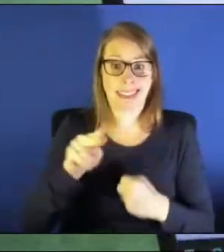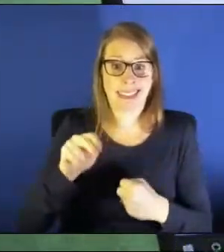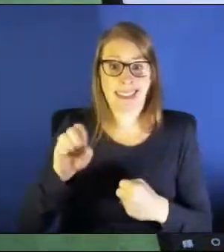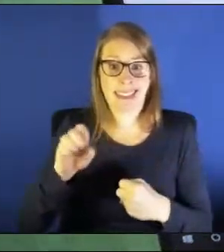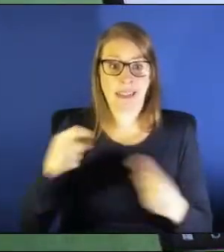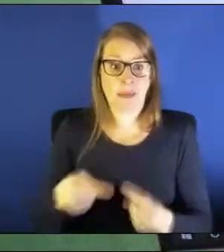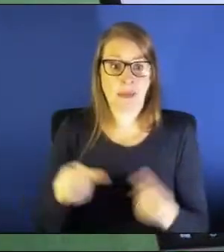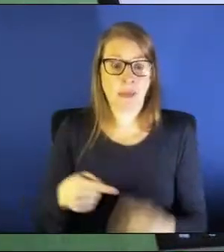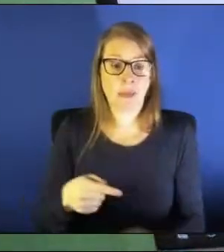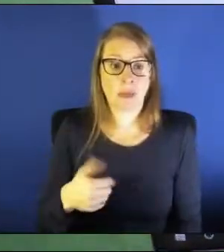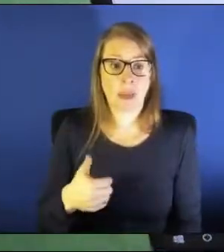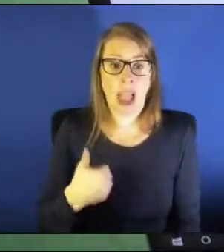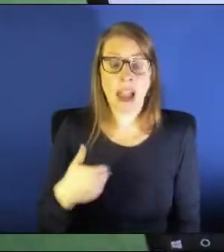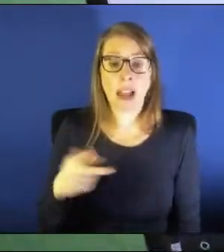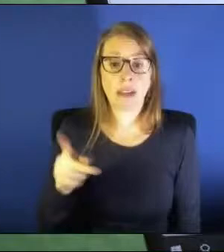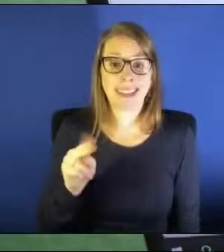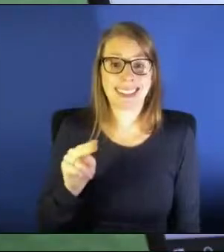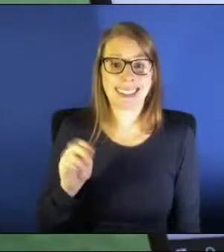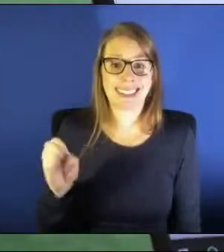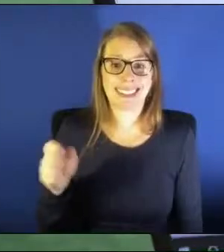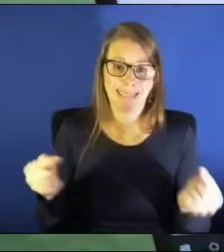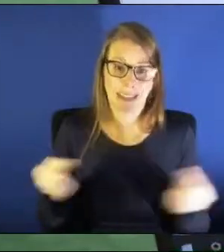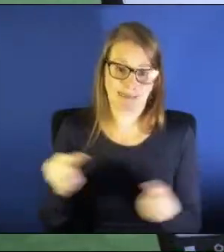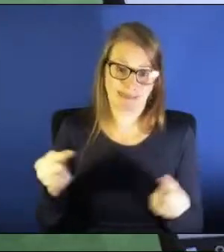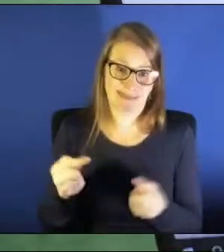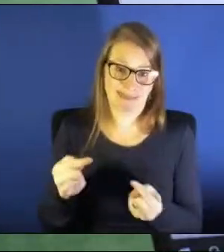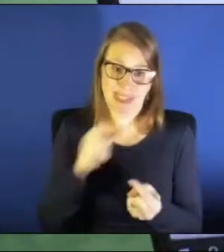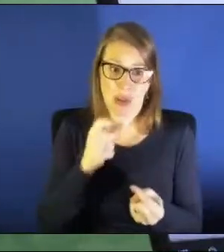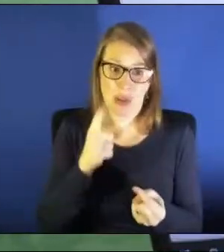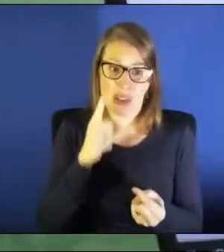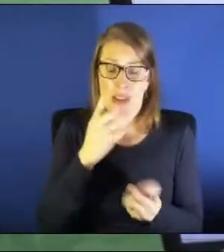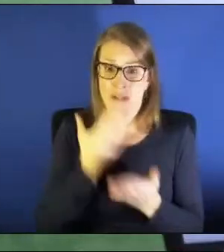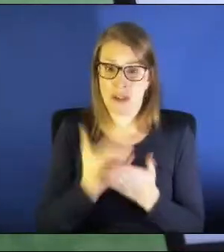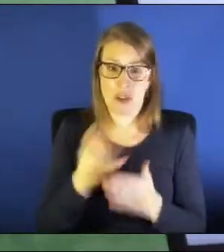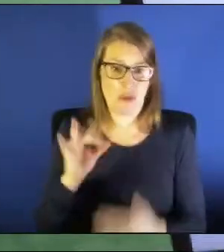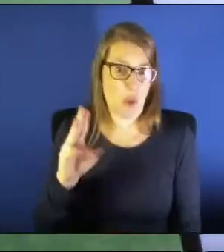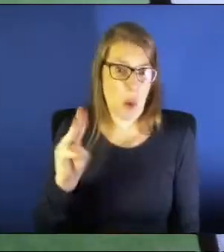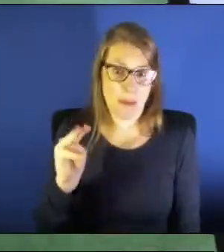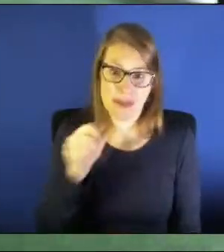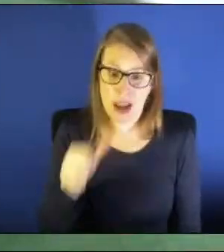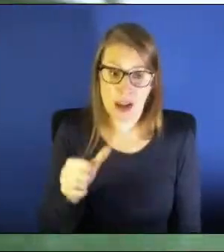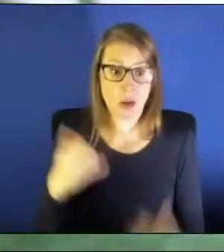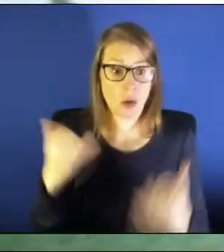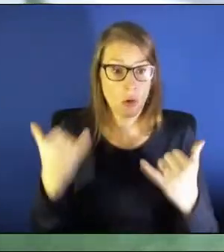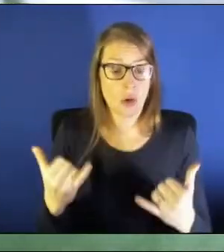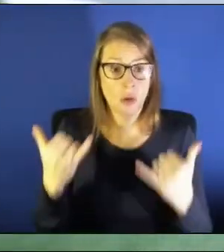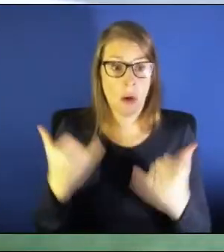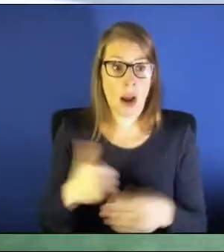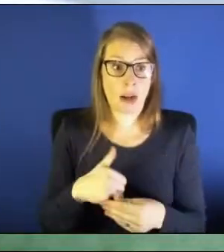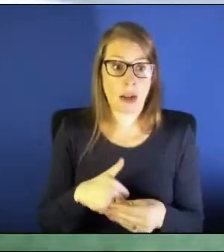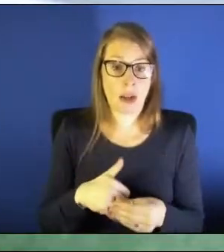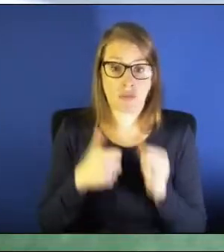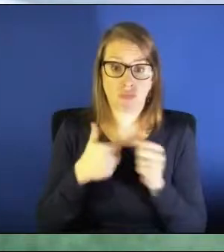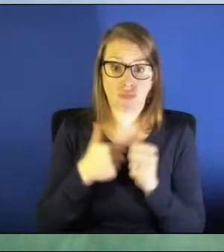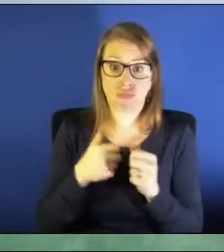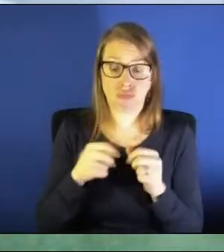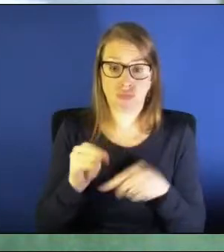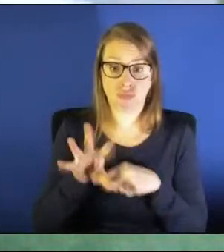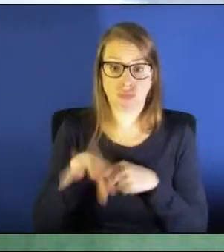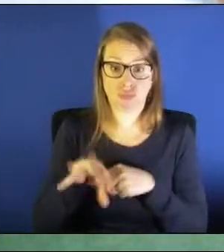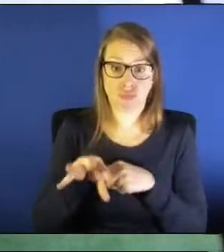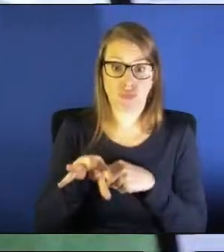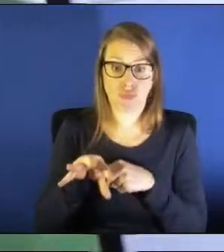knee pain. Sure. And I don't think I have very good form, which is why. And right now we are capturing that running for you. Can you see